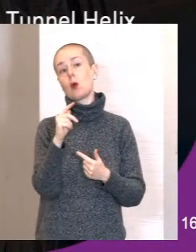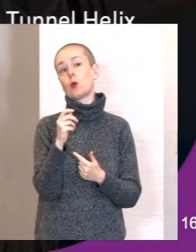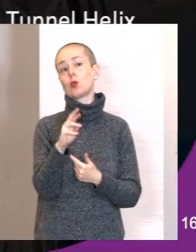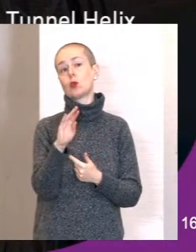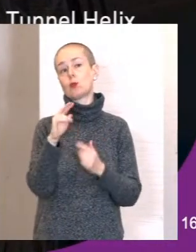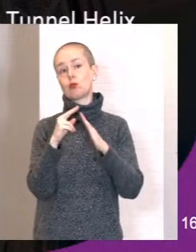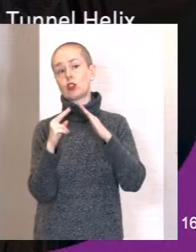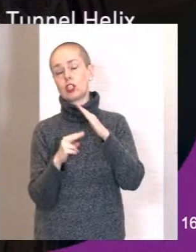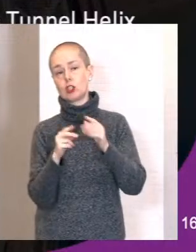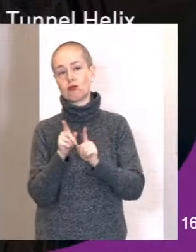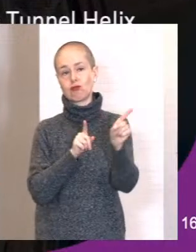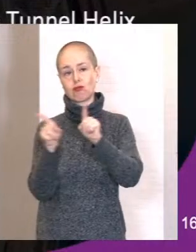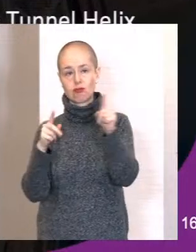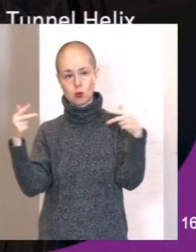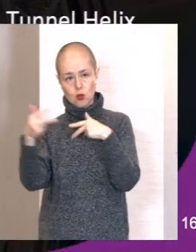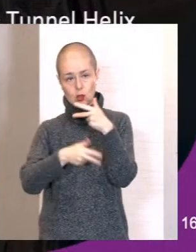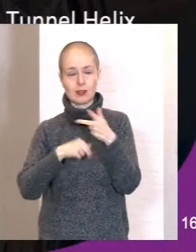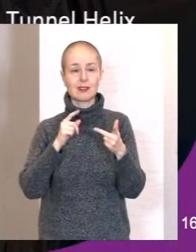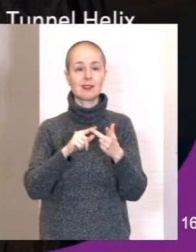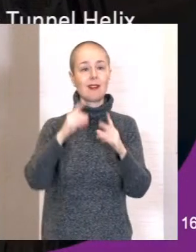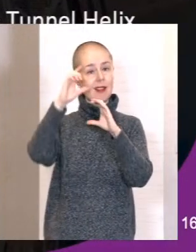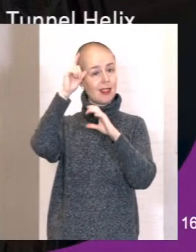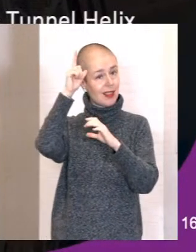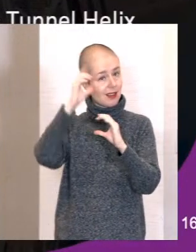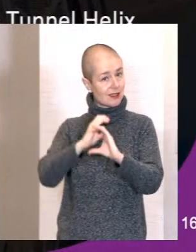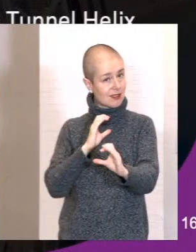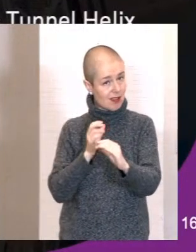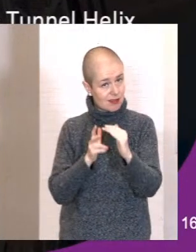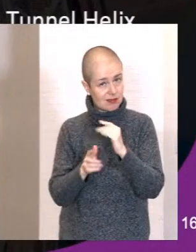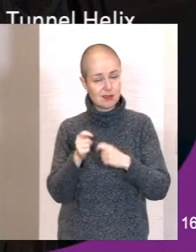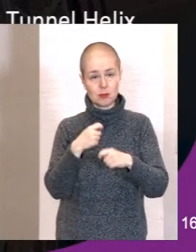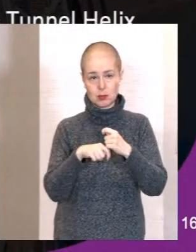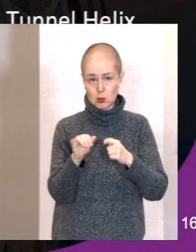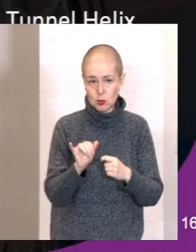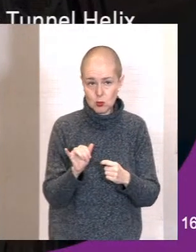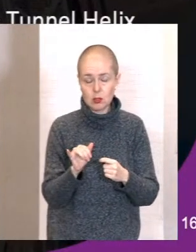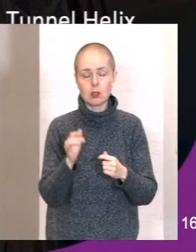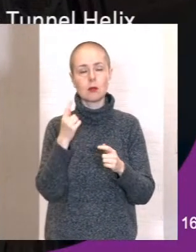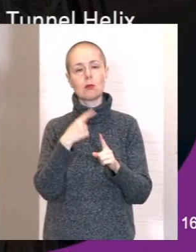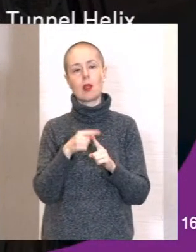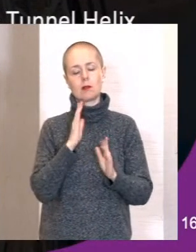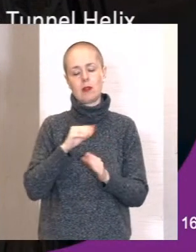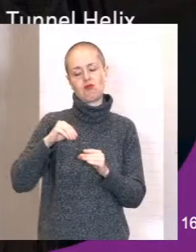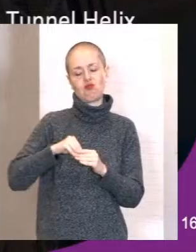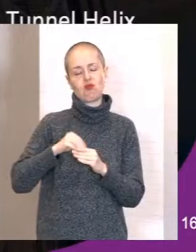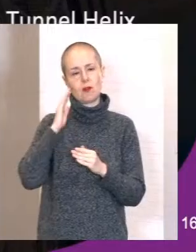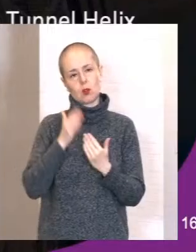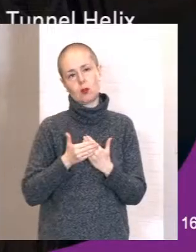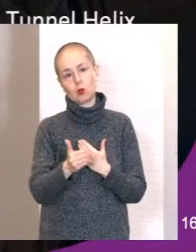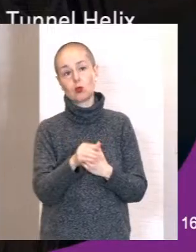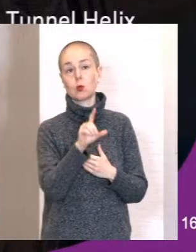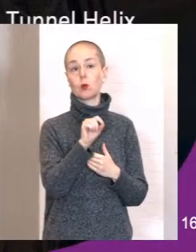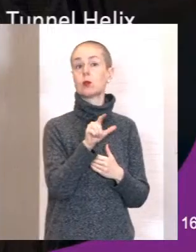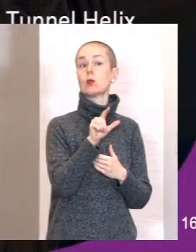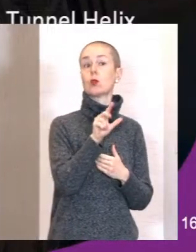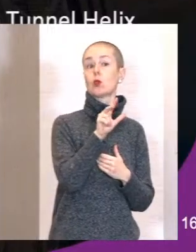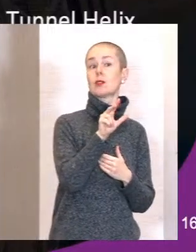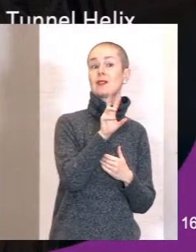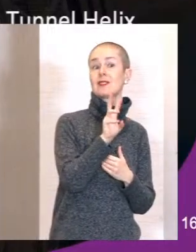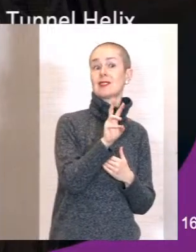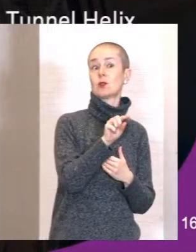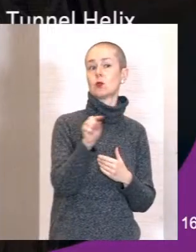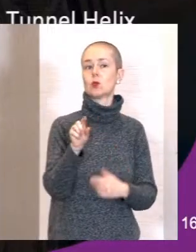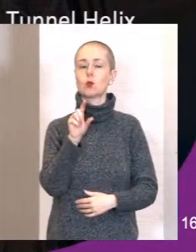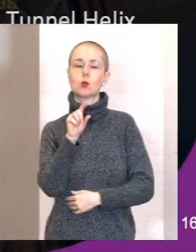Lincoln Tunnel Helix, and planning for the future replacement of these assets in the 2036 to